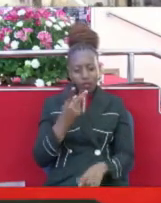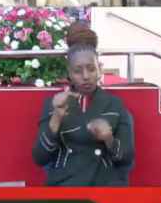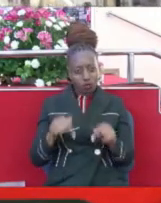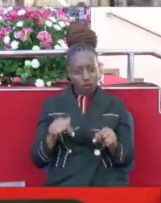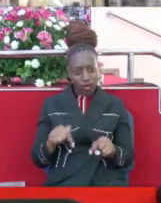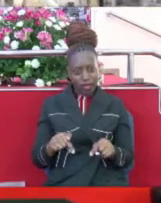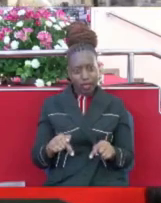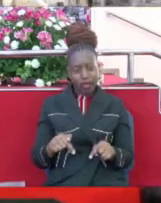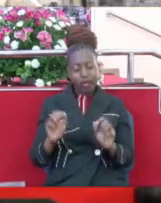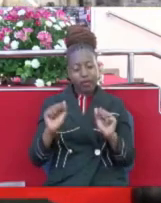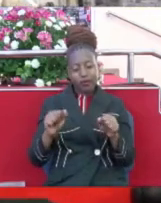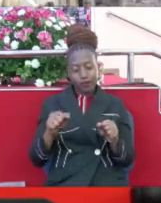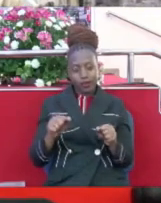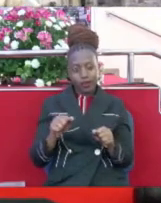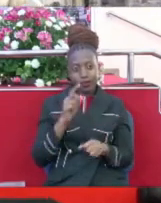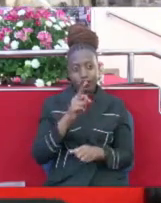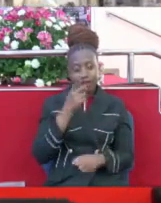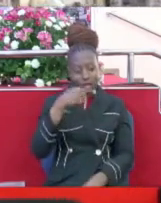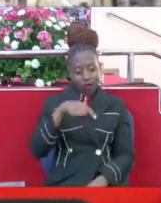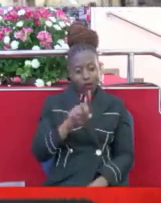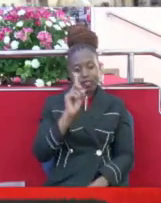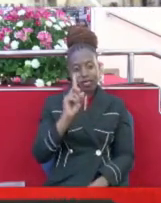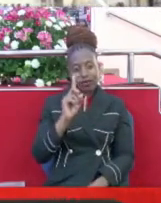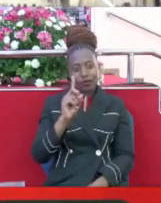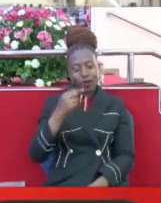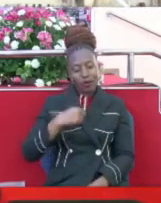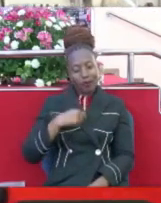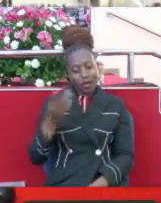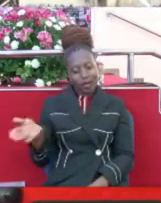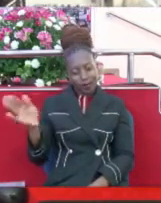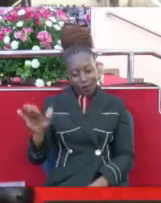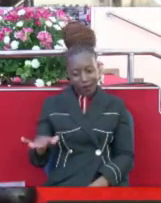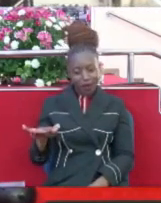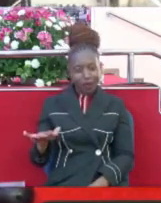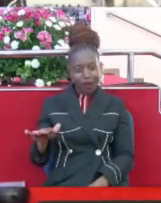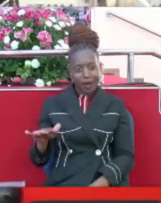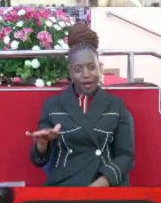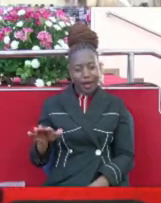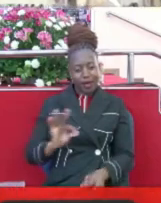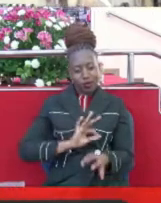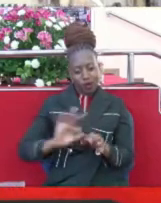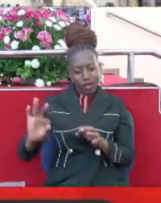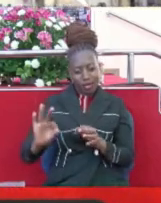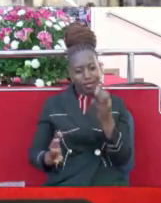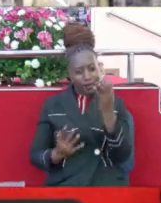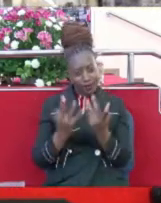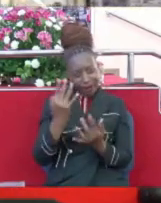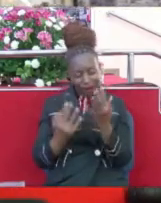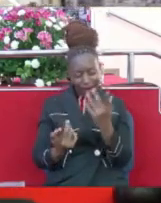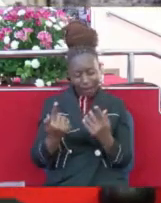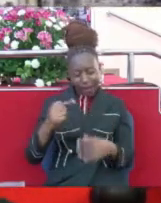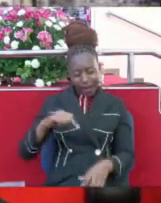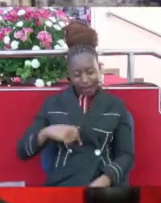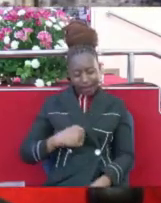you can tell yourself, I am going back and I'm going to light the fire again right inside of me. I will walk in